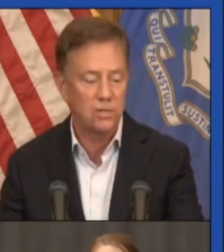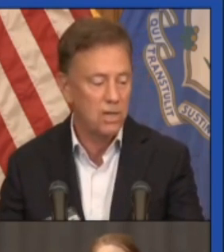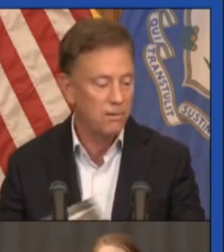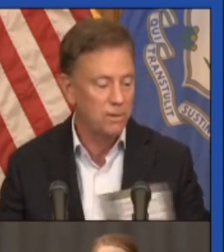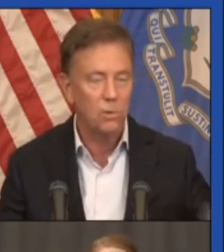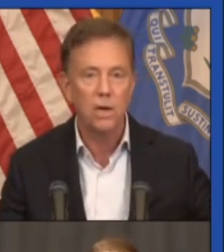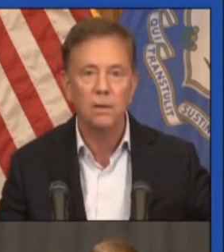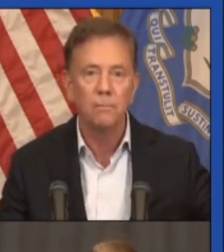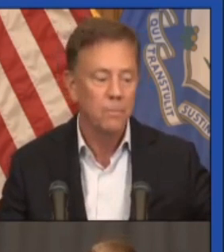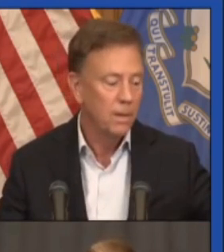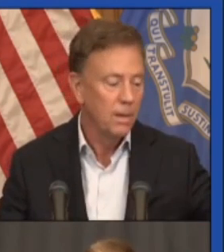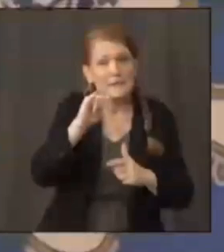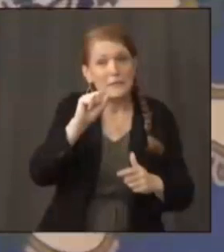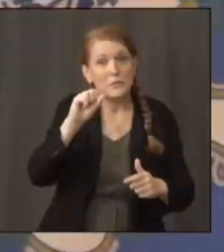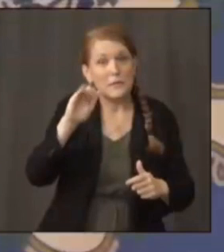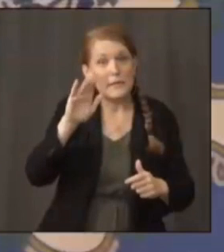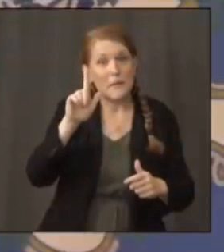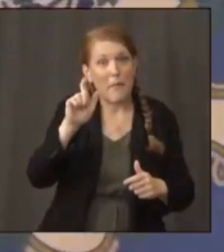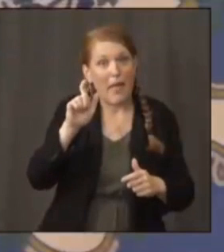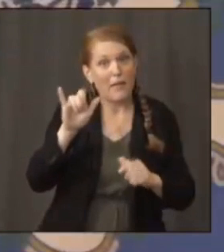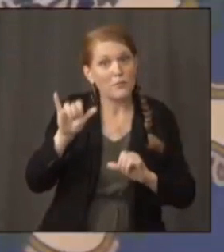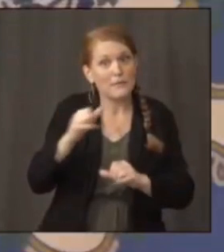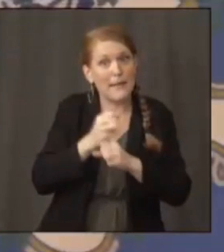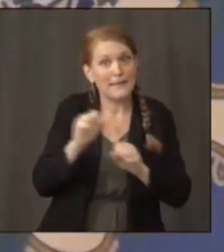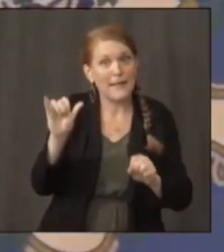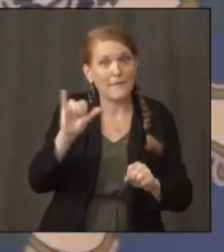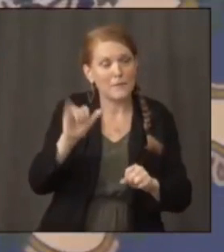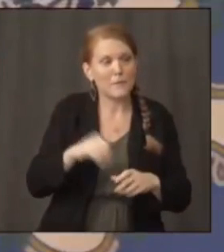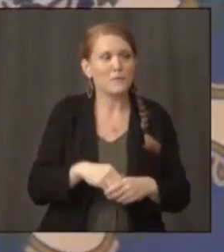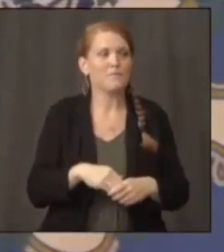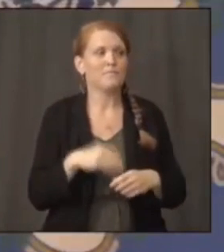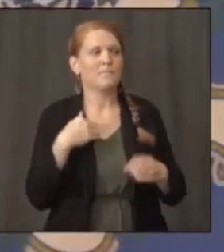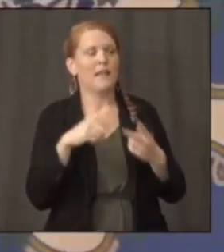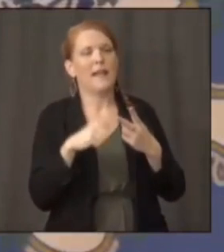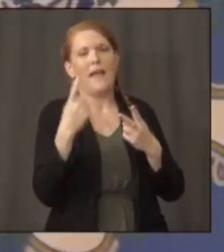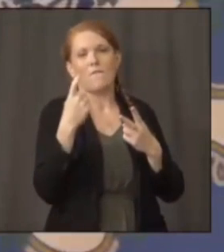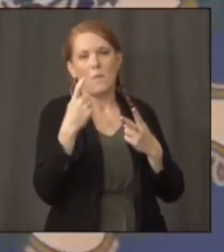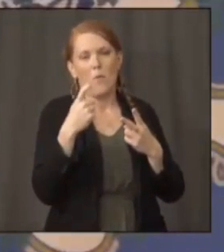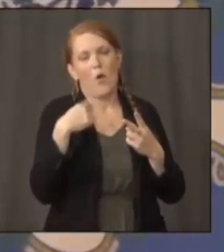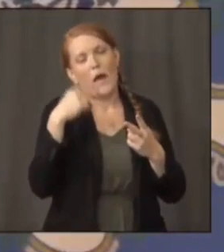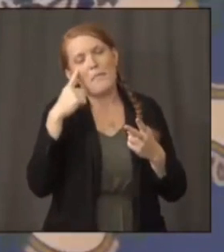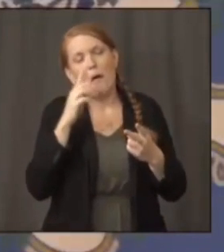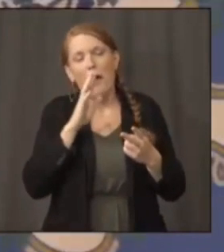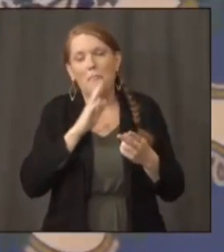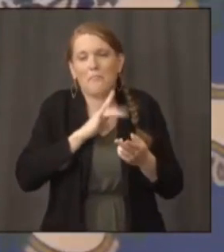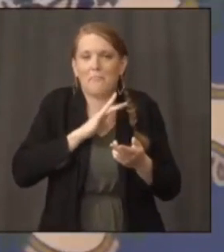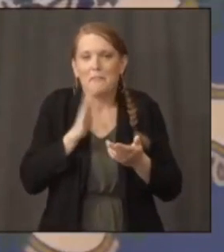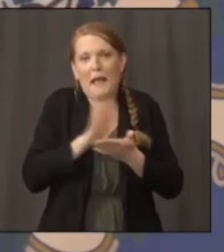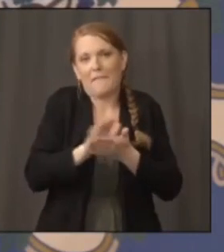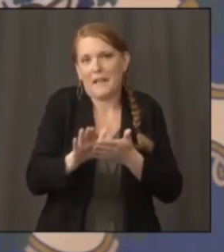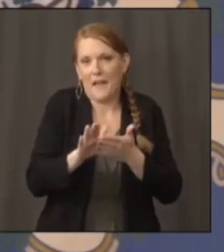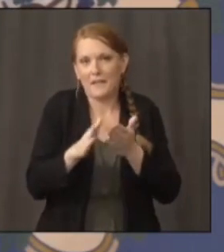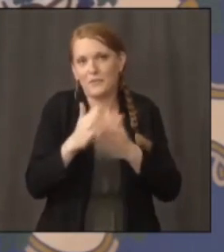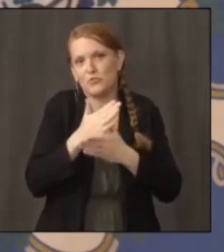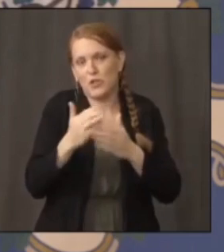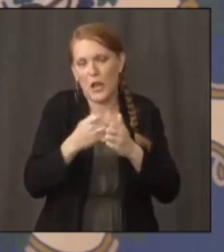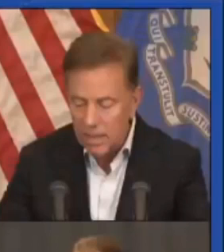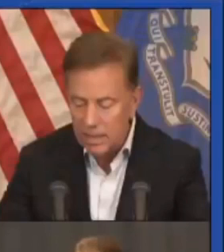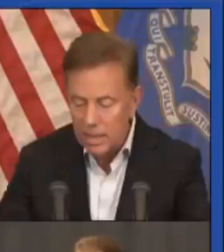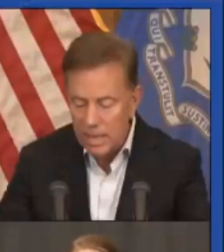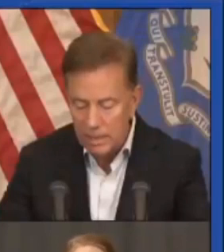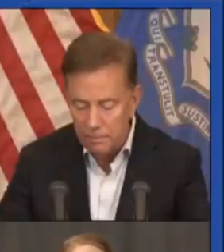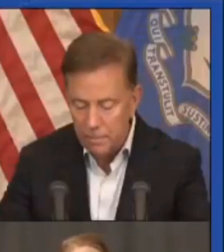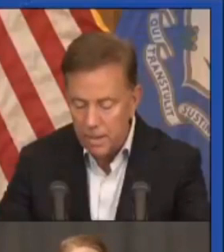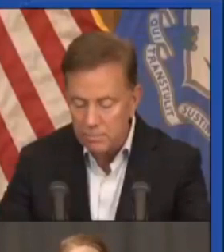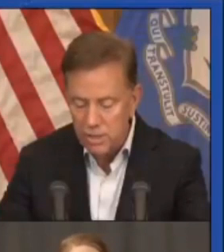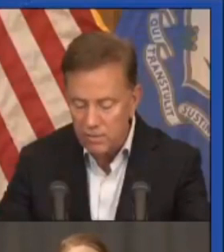to stay safe as well. And I got one other letter. I just thought it would be kind of nice. My name is